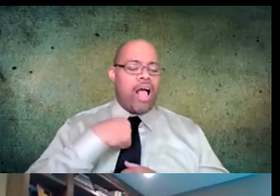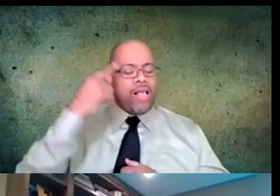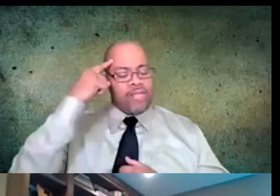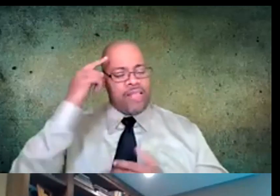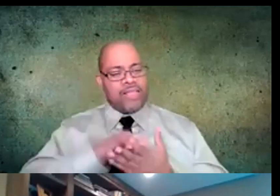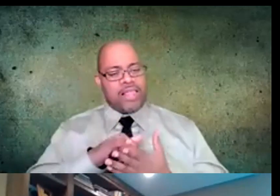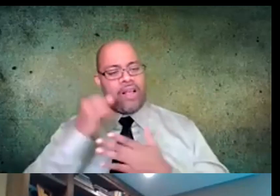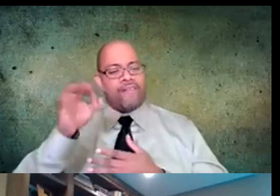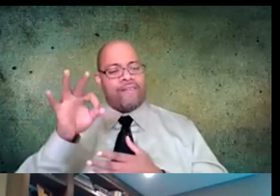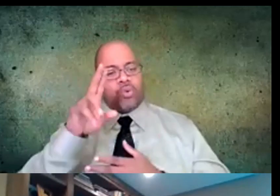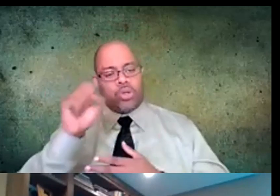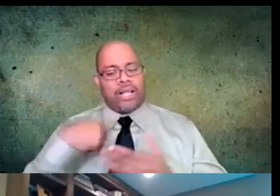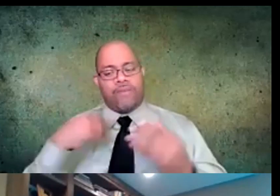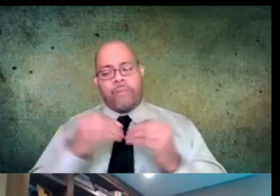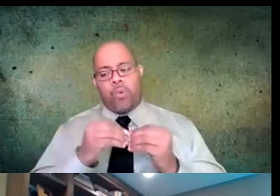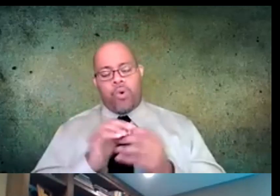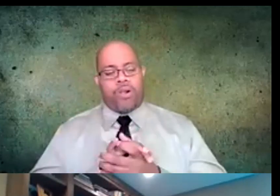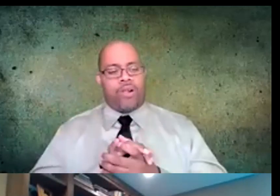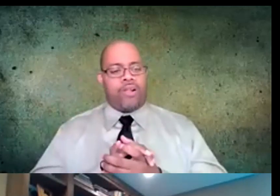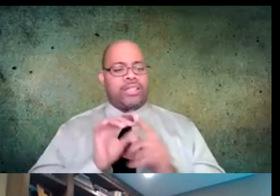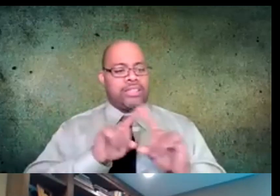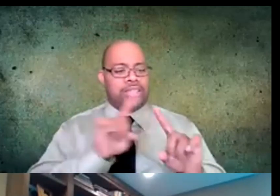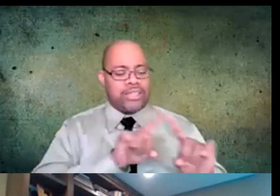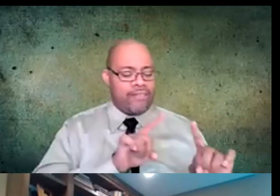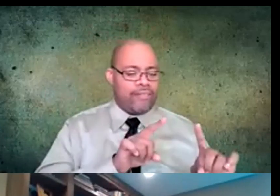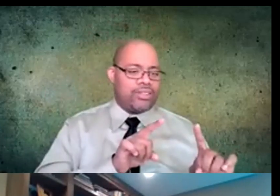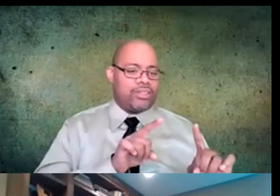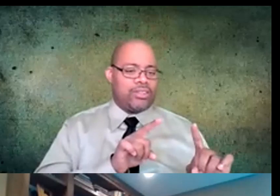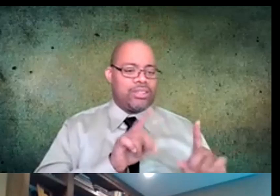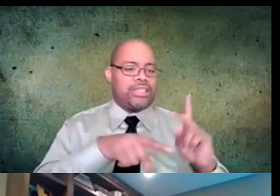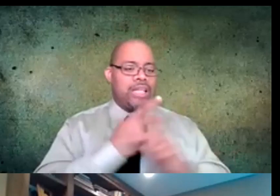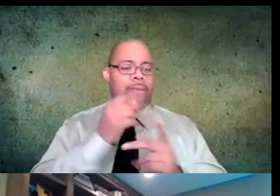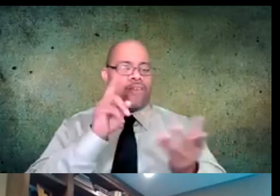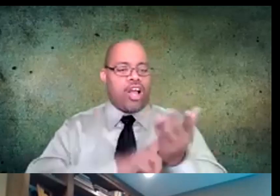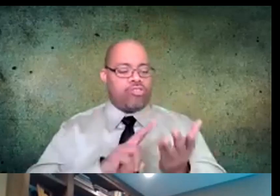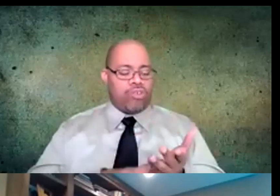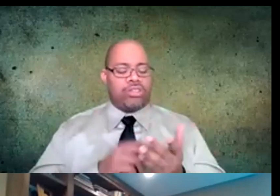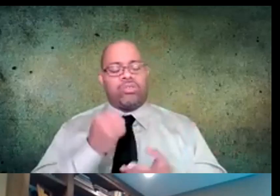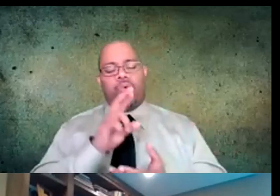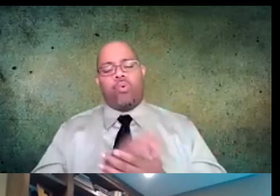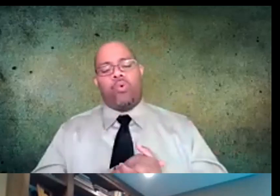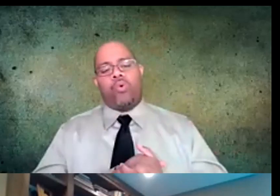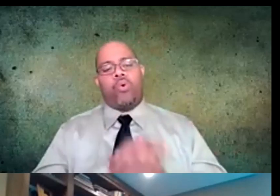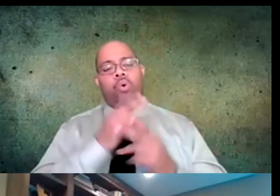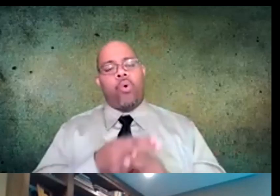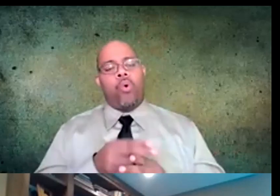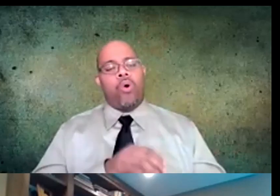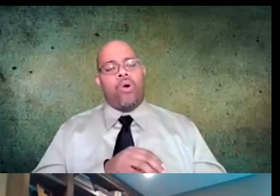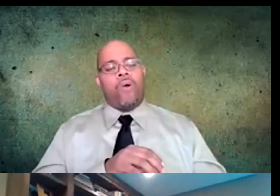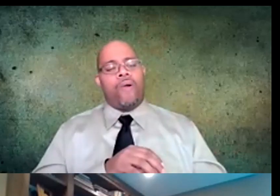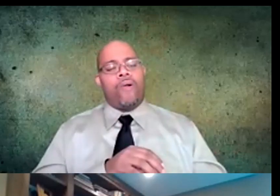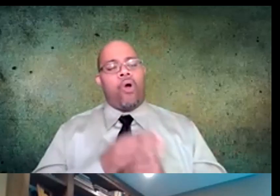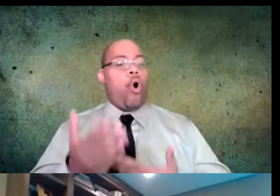outside of US, there are more different, type of contracts or we call it